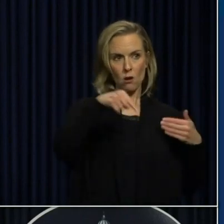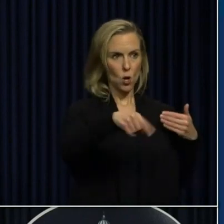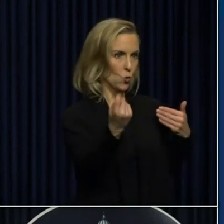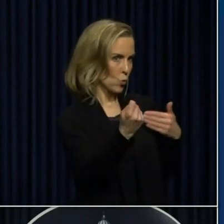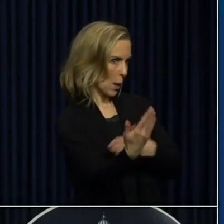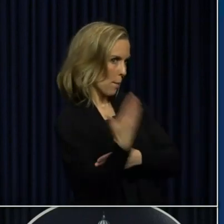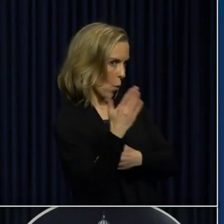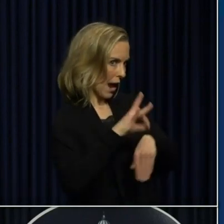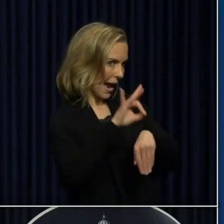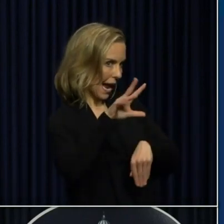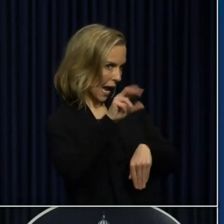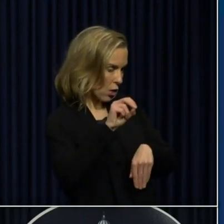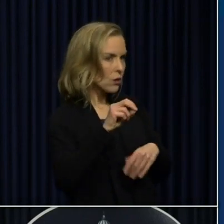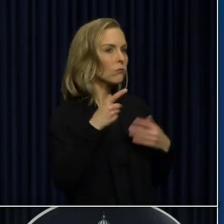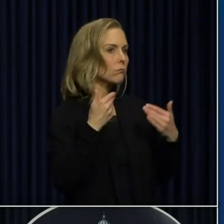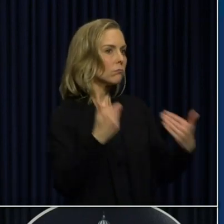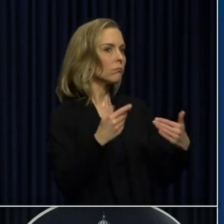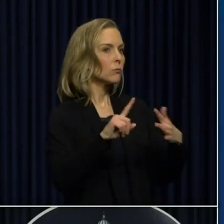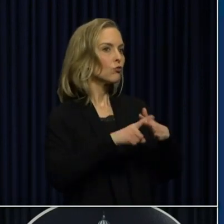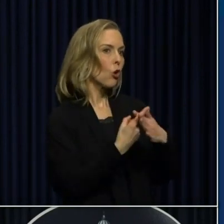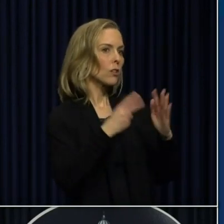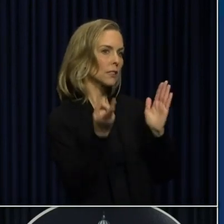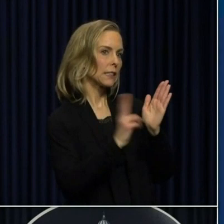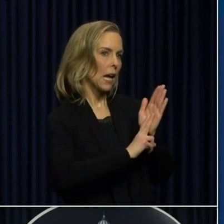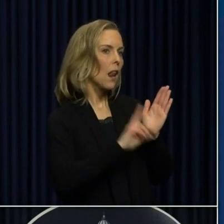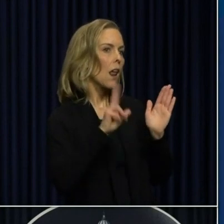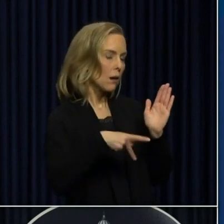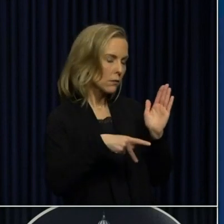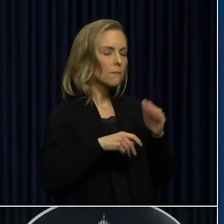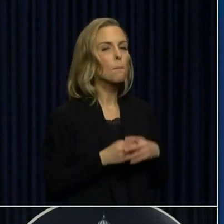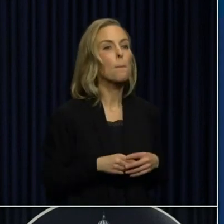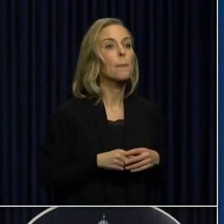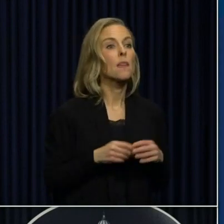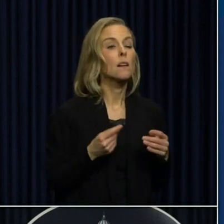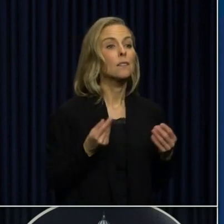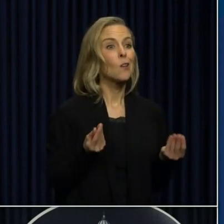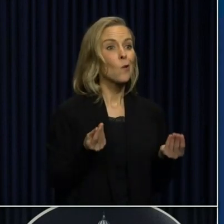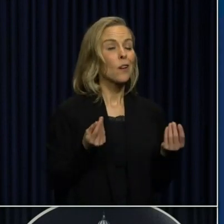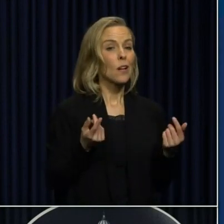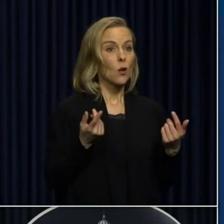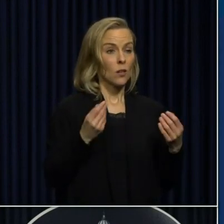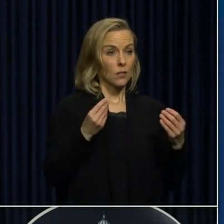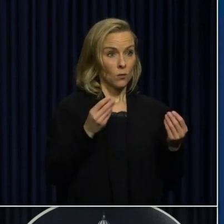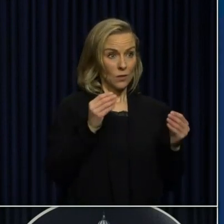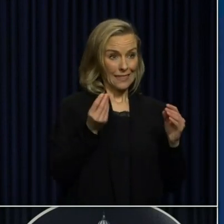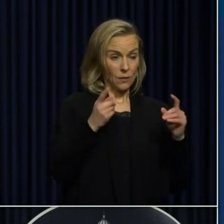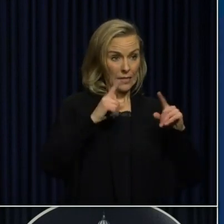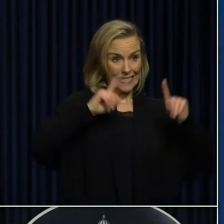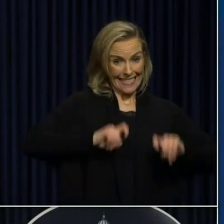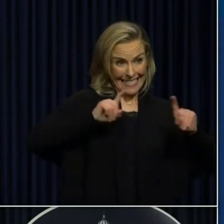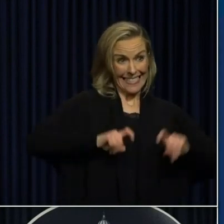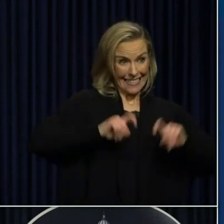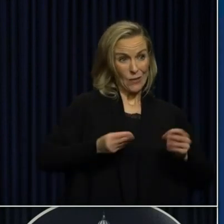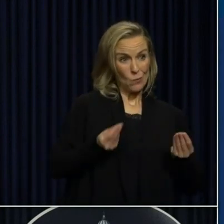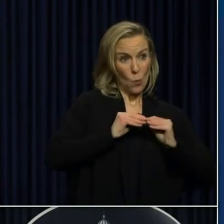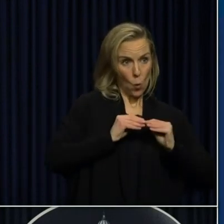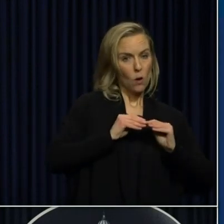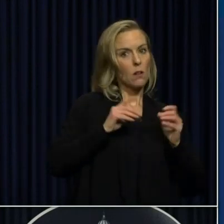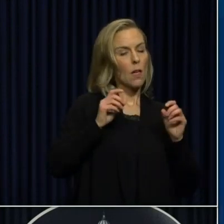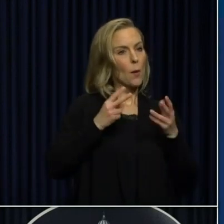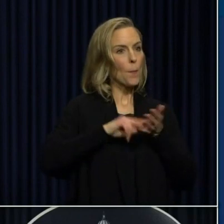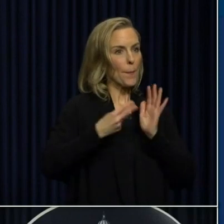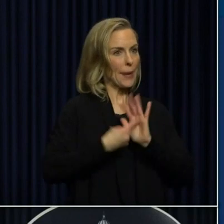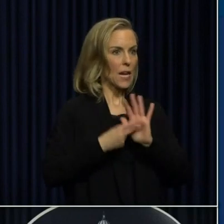morning, and start signing up. The more that we can test, the more our capacity increases,